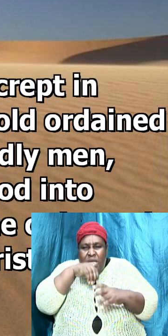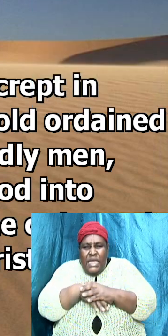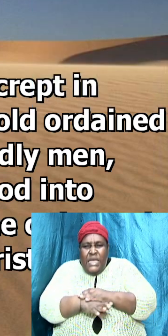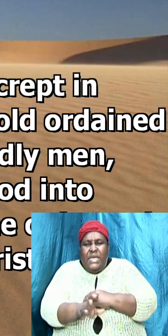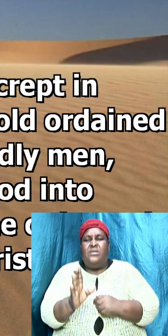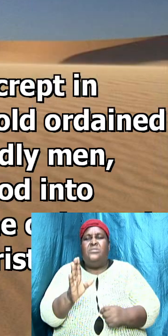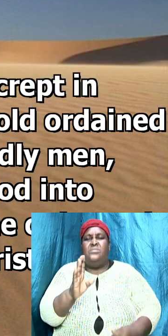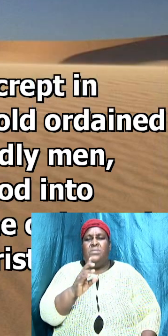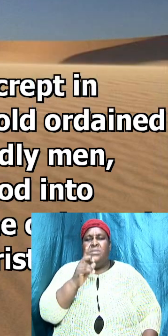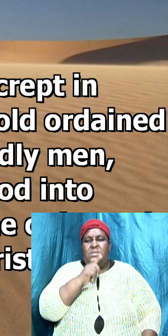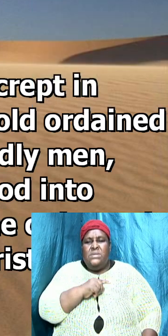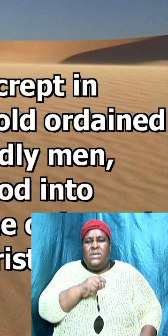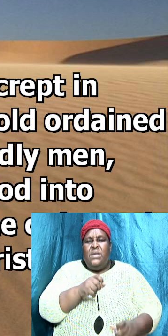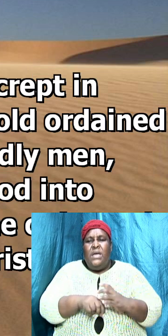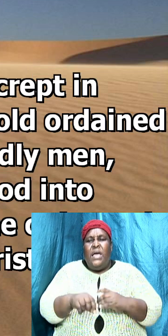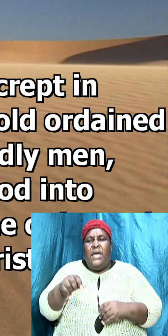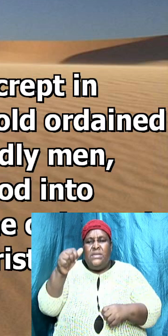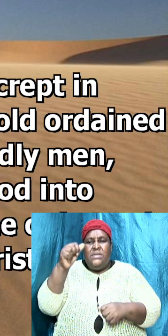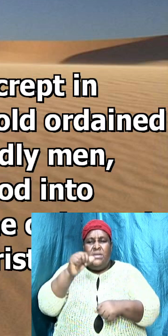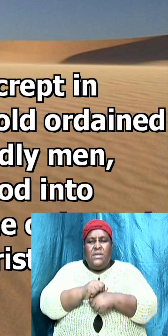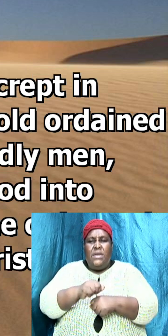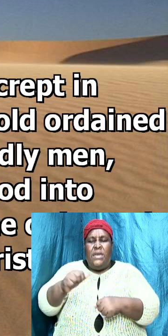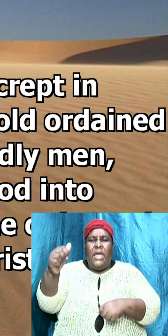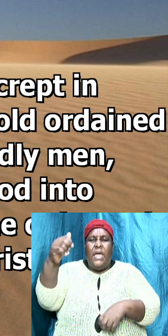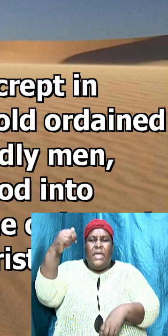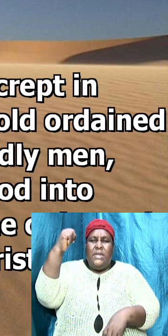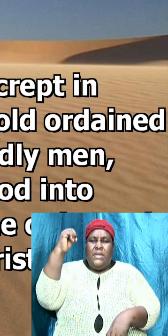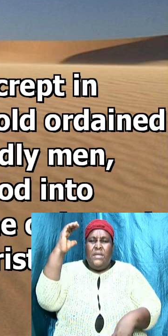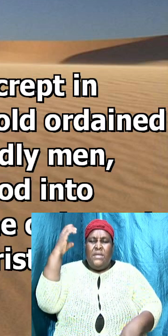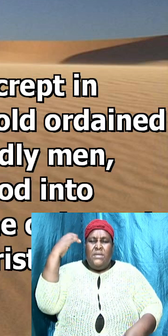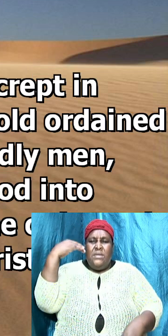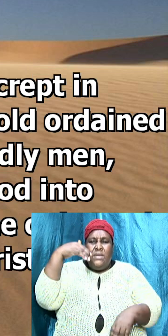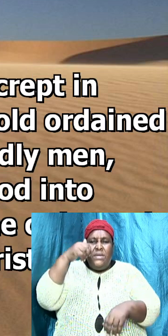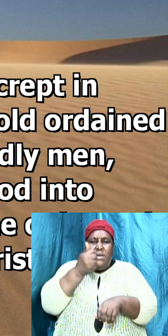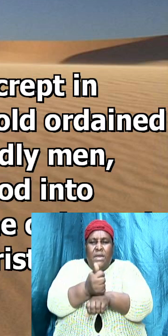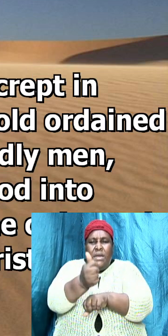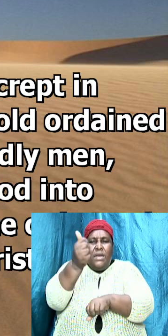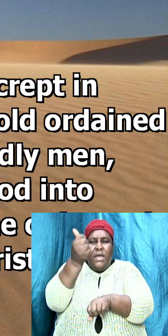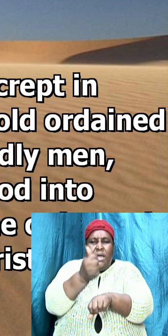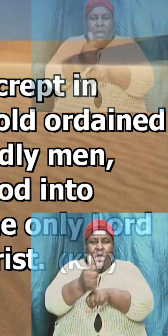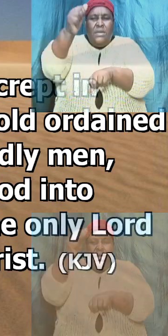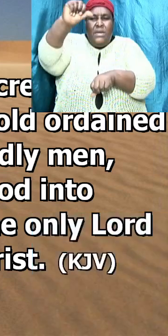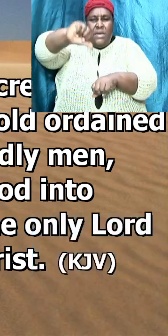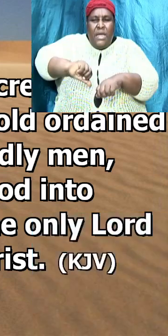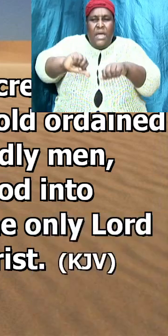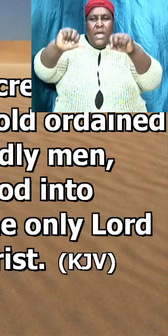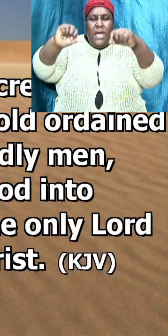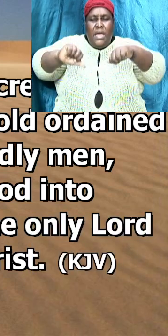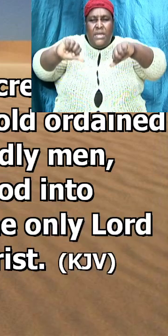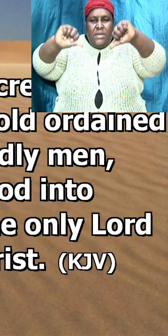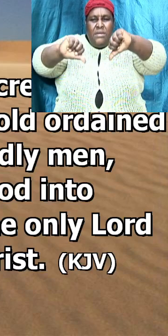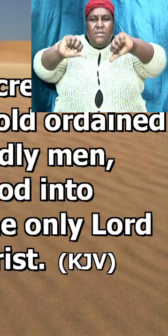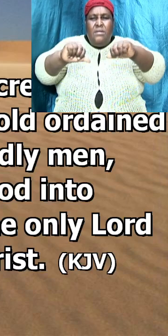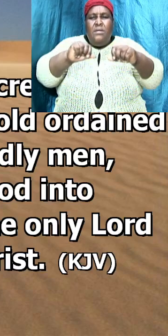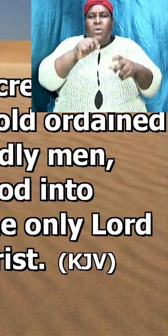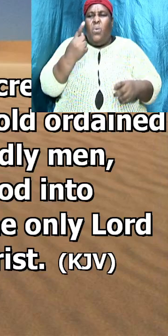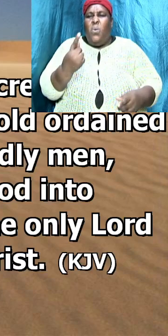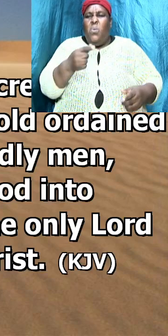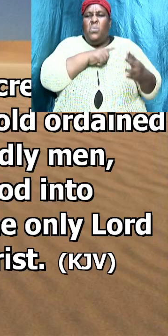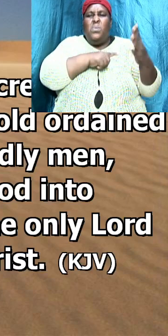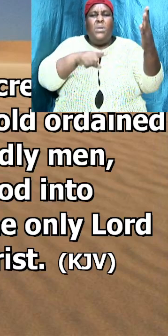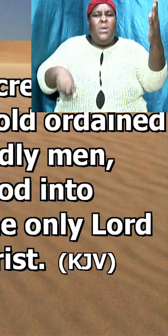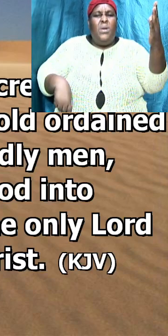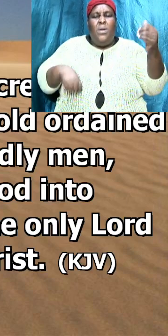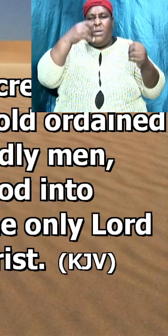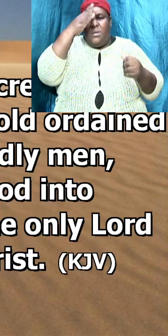and lies to the sin and denying the only Lord God and our